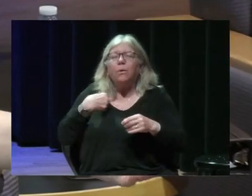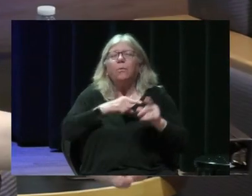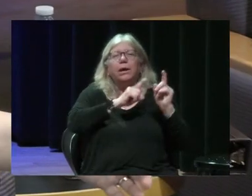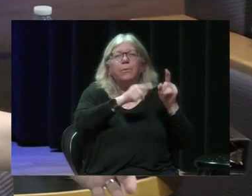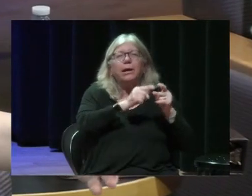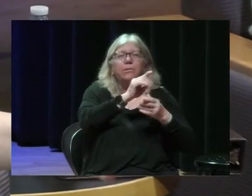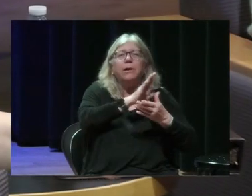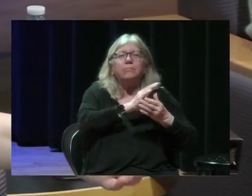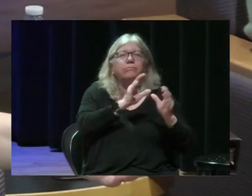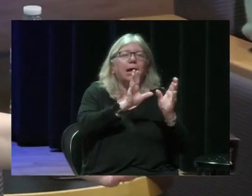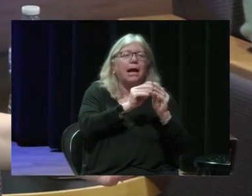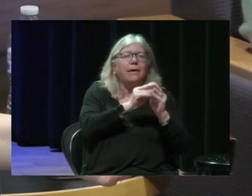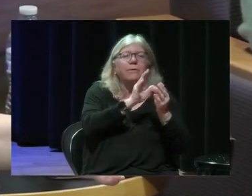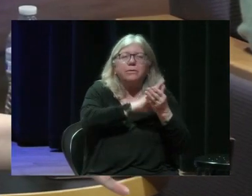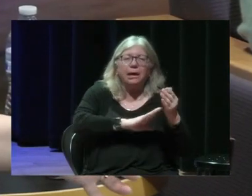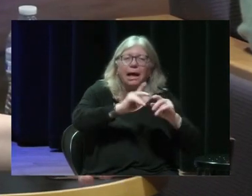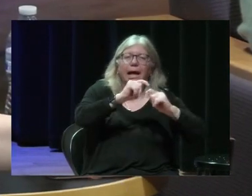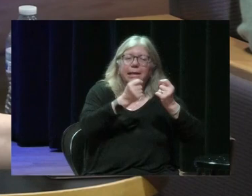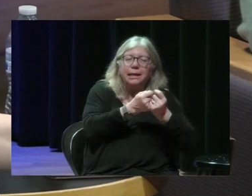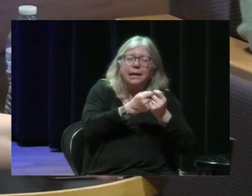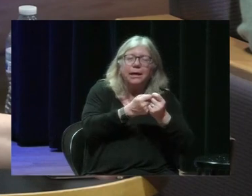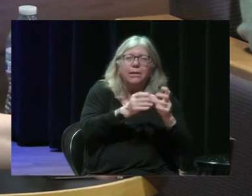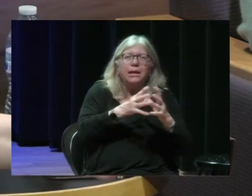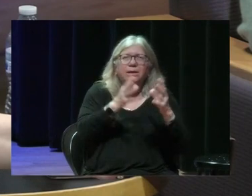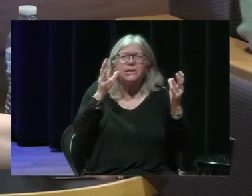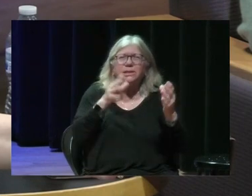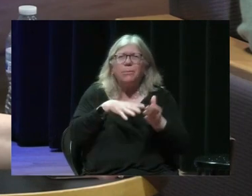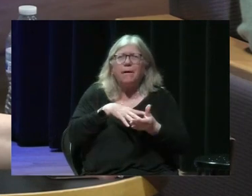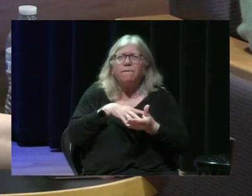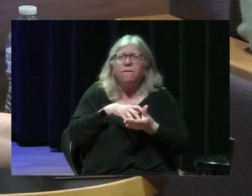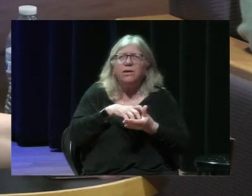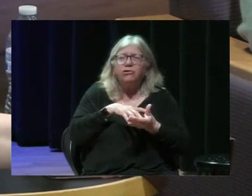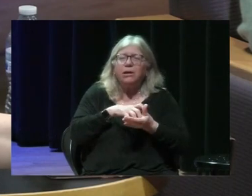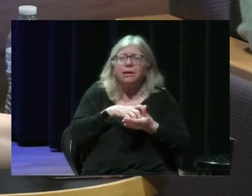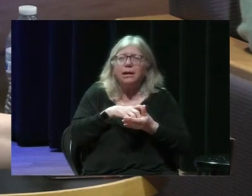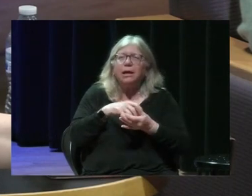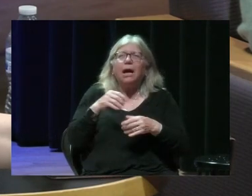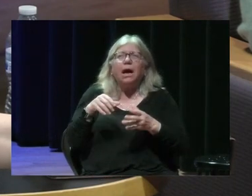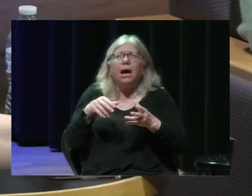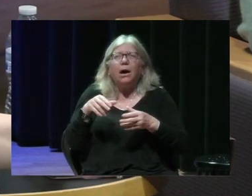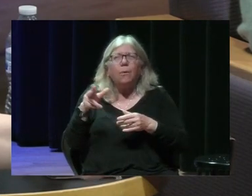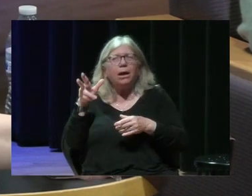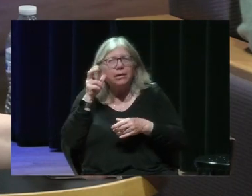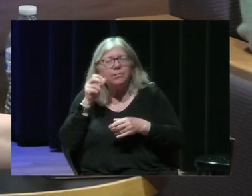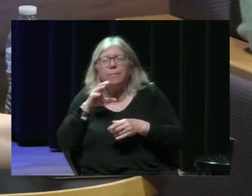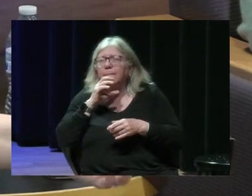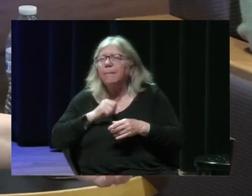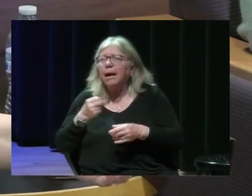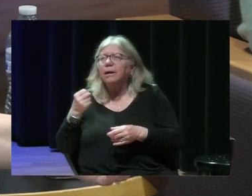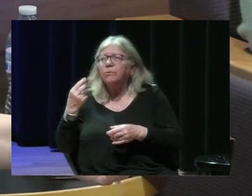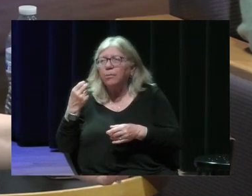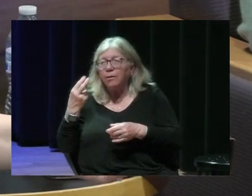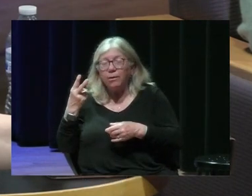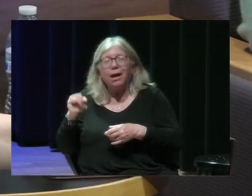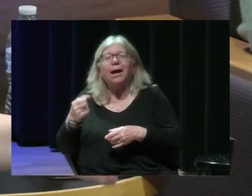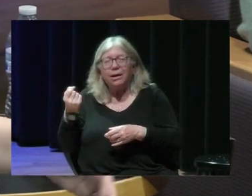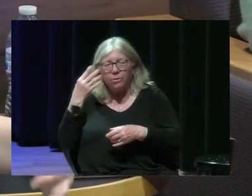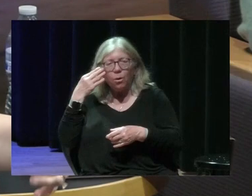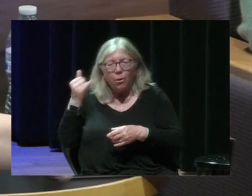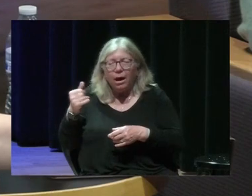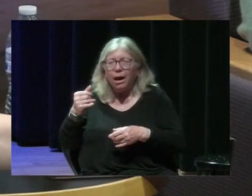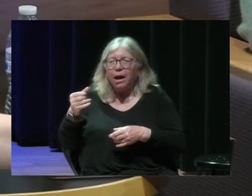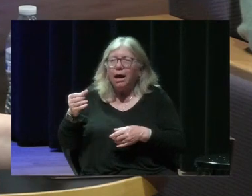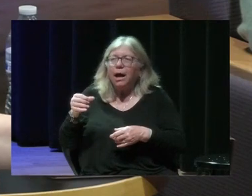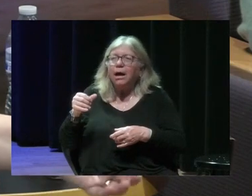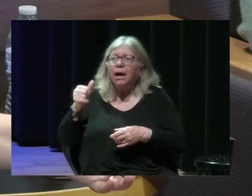college deans, what we heard from them. There's so much fragility. And then when I listen to my 12-year-old, I understand why. She was